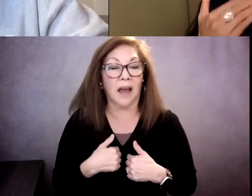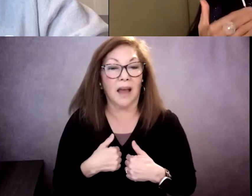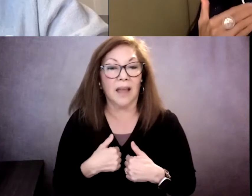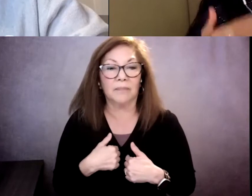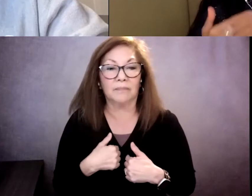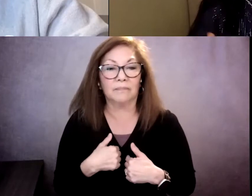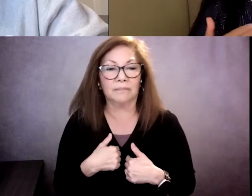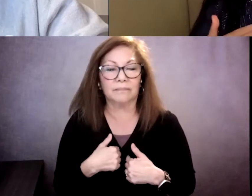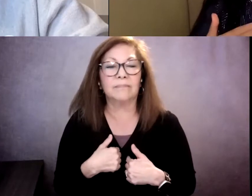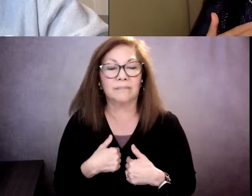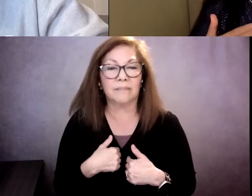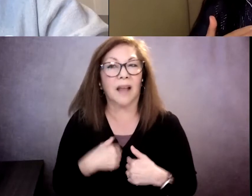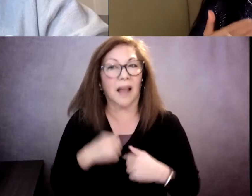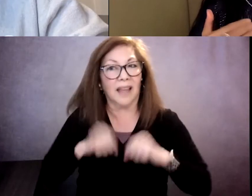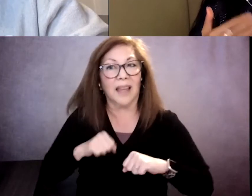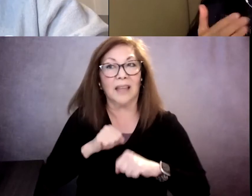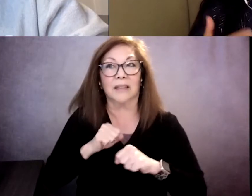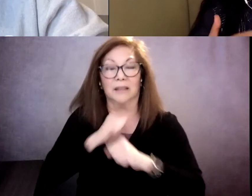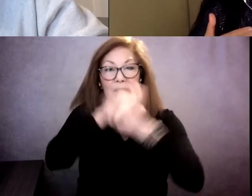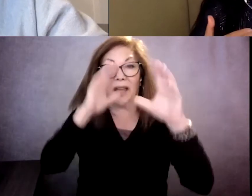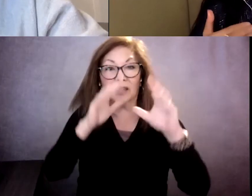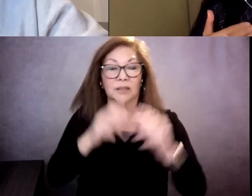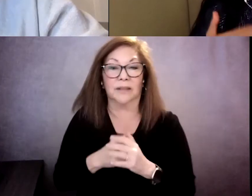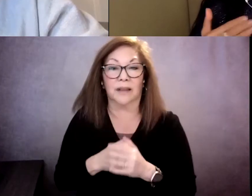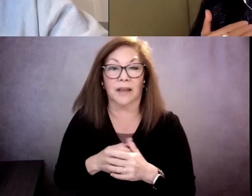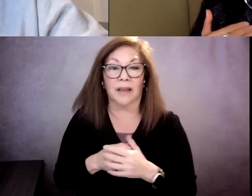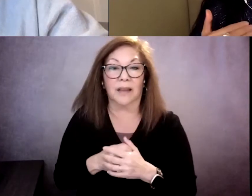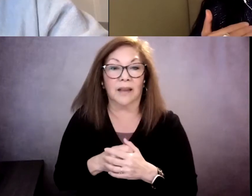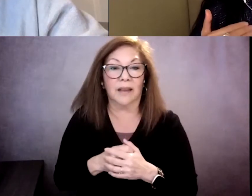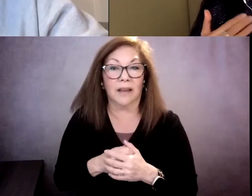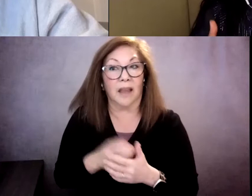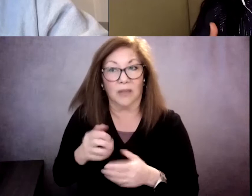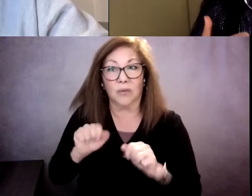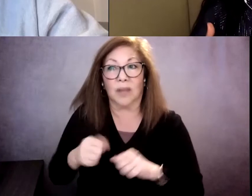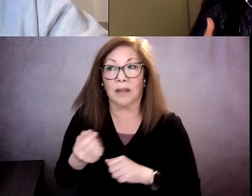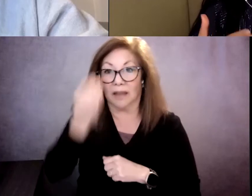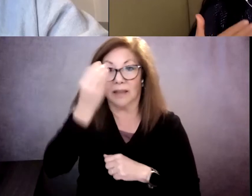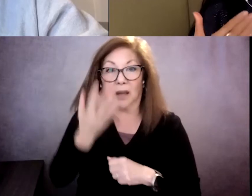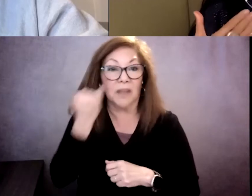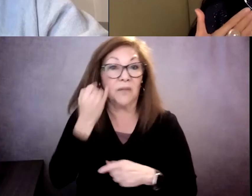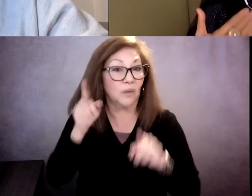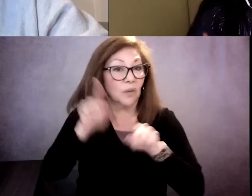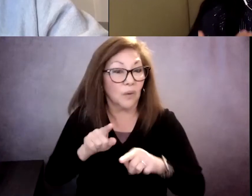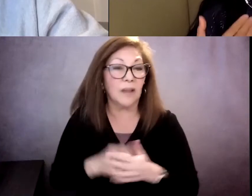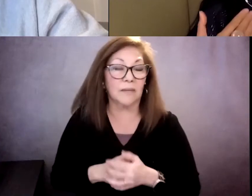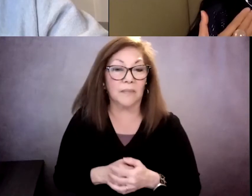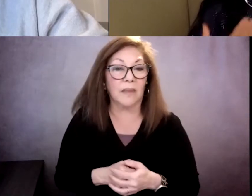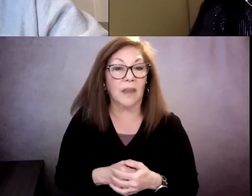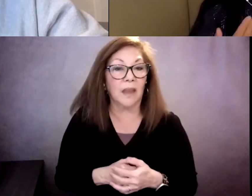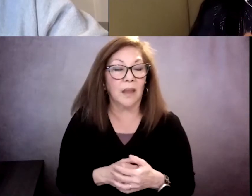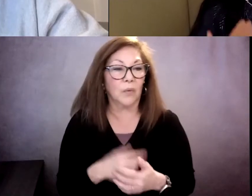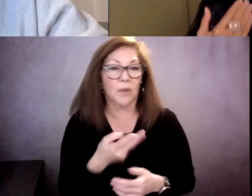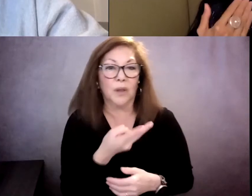would have to imagine, and you tell me if you agree, that within them was